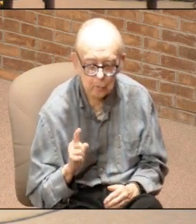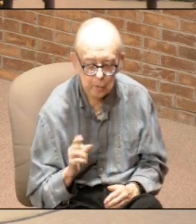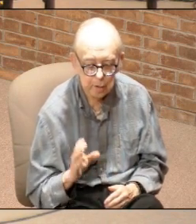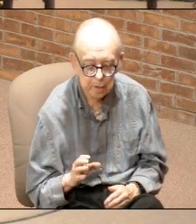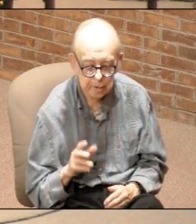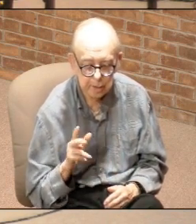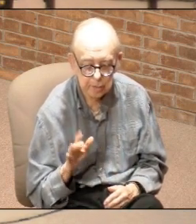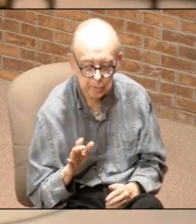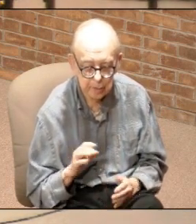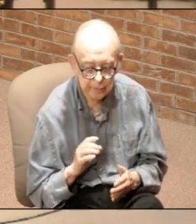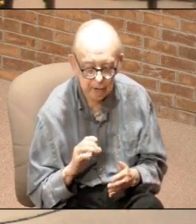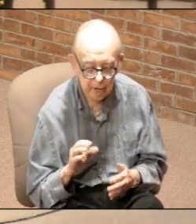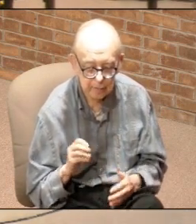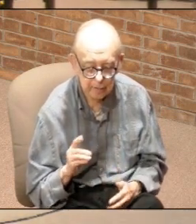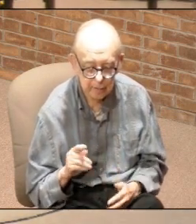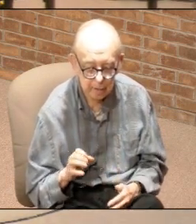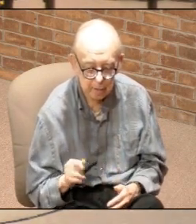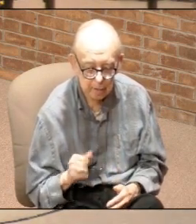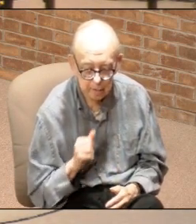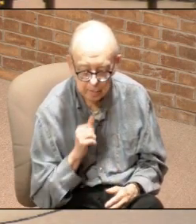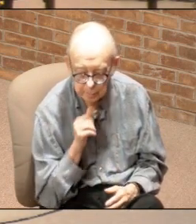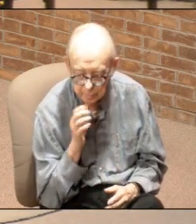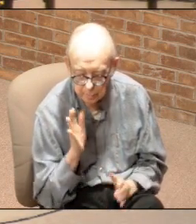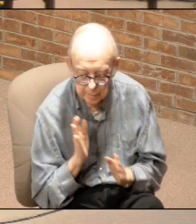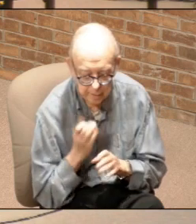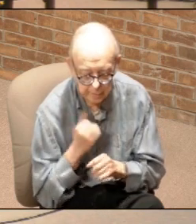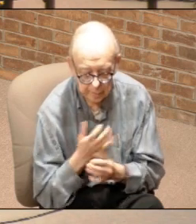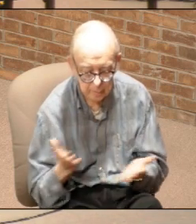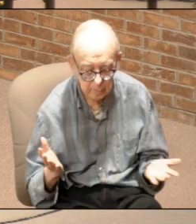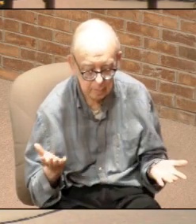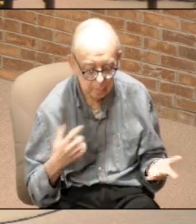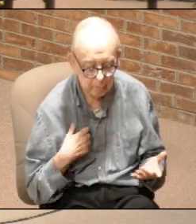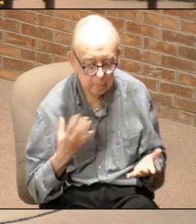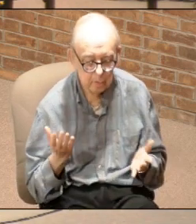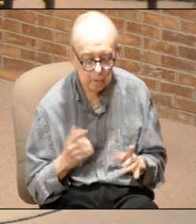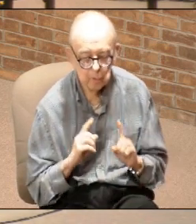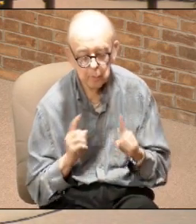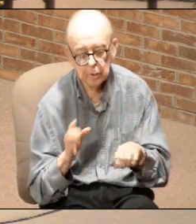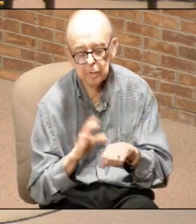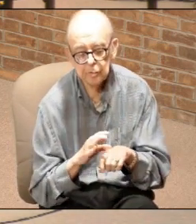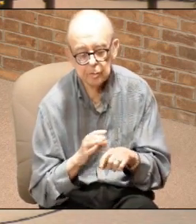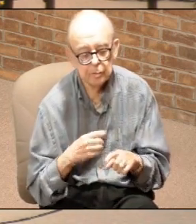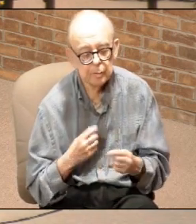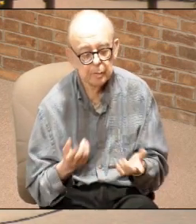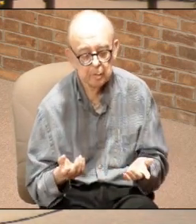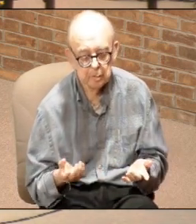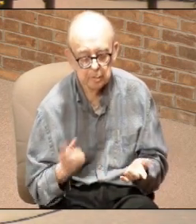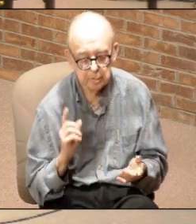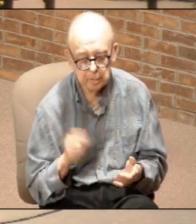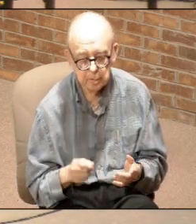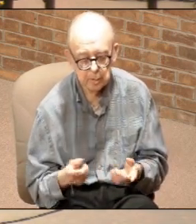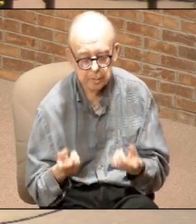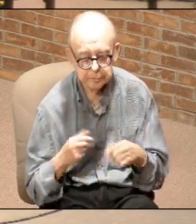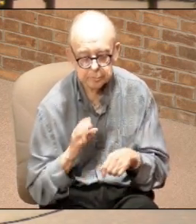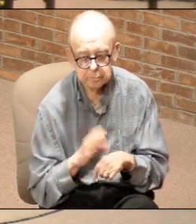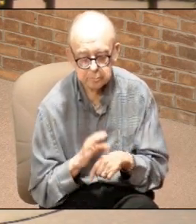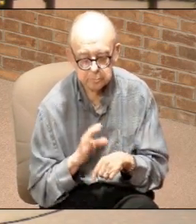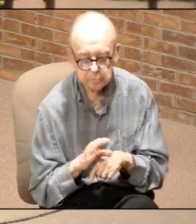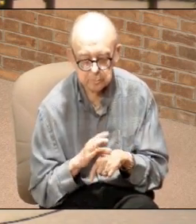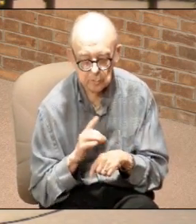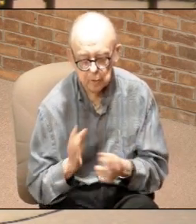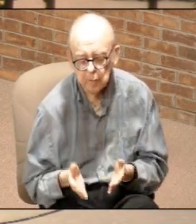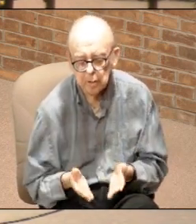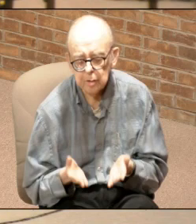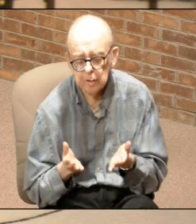don't ask could anything get any worse but what do we do when we come to church we're supposed to come to church to